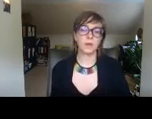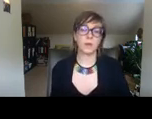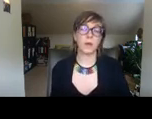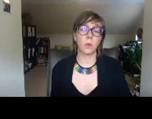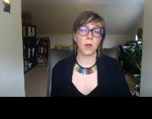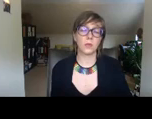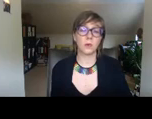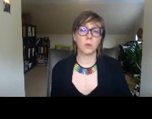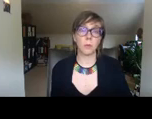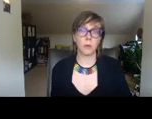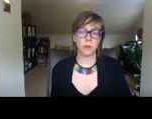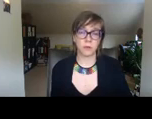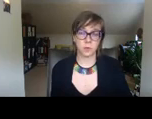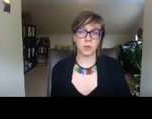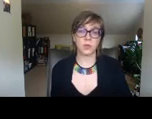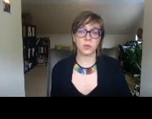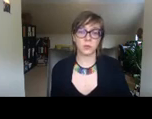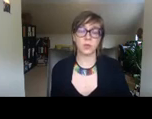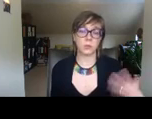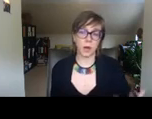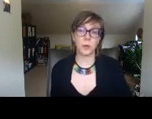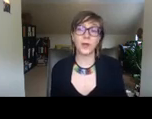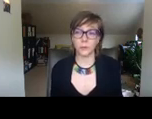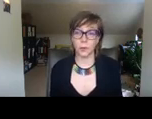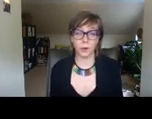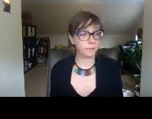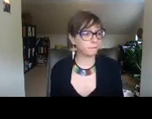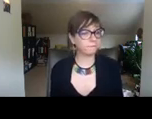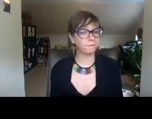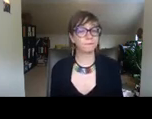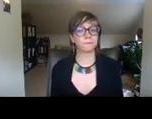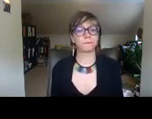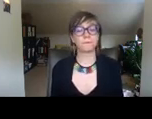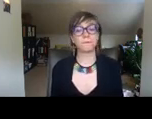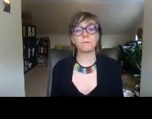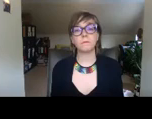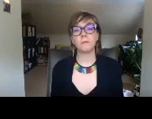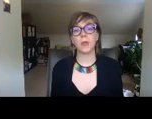we figure out a way to incorporate this knowledge into how we go forward.